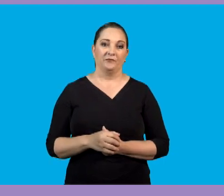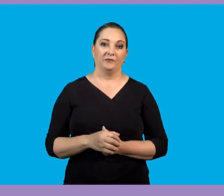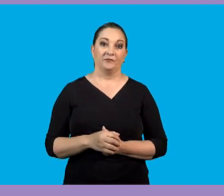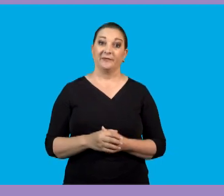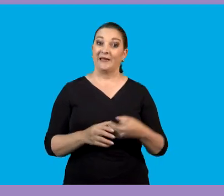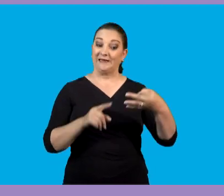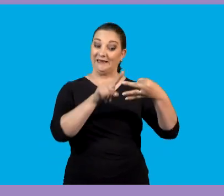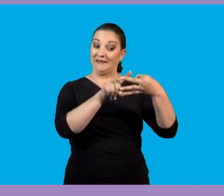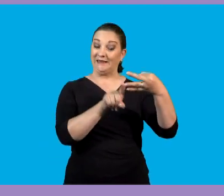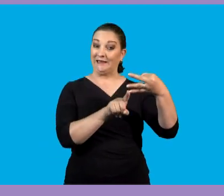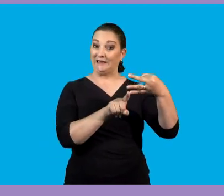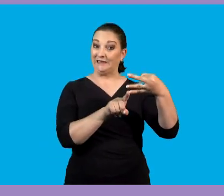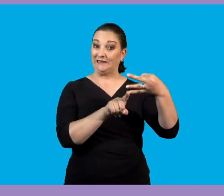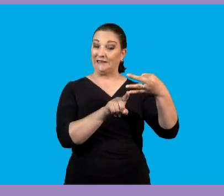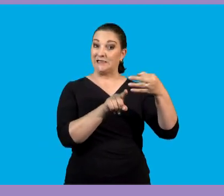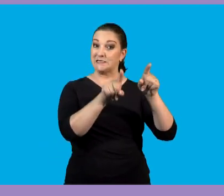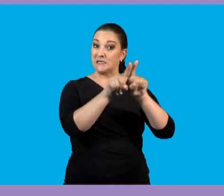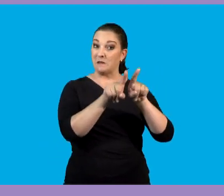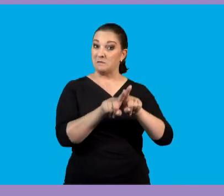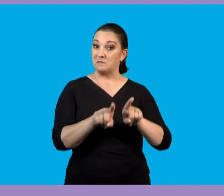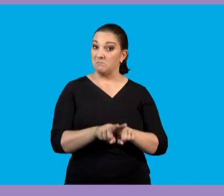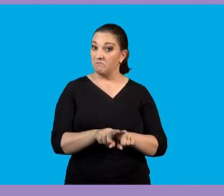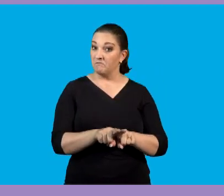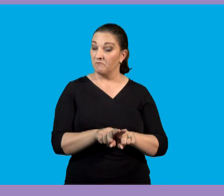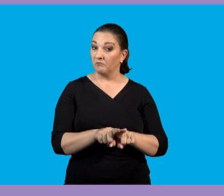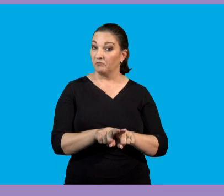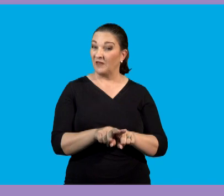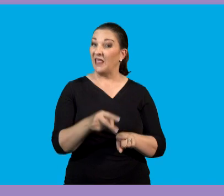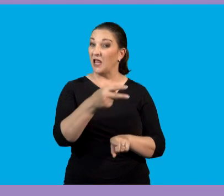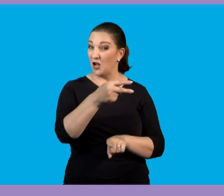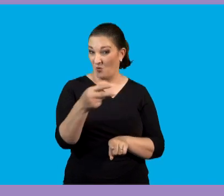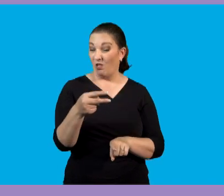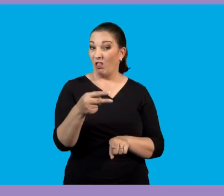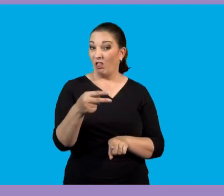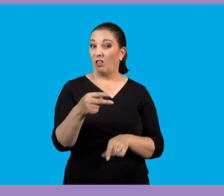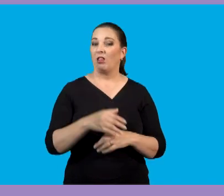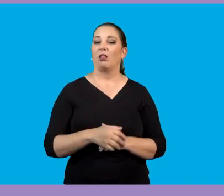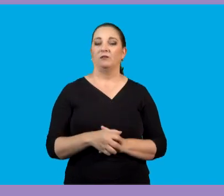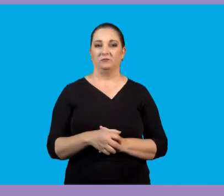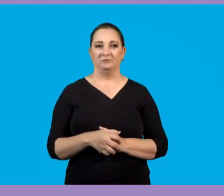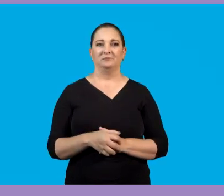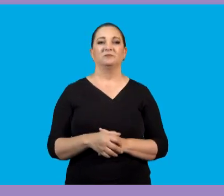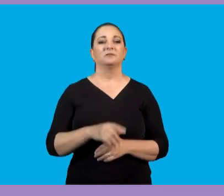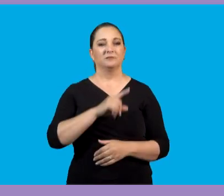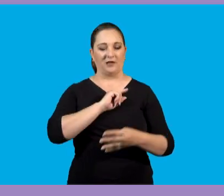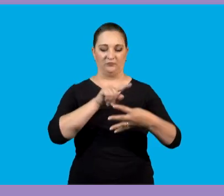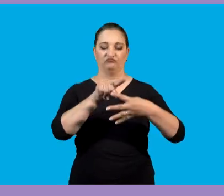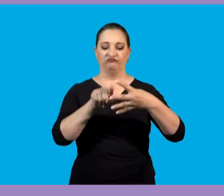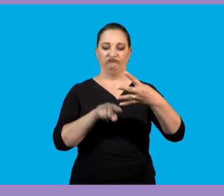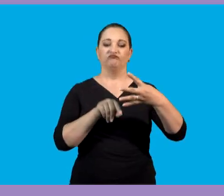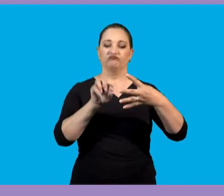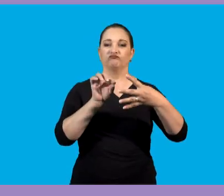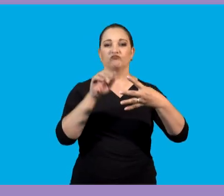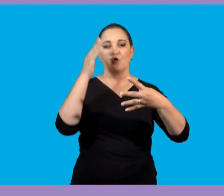So because we have three sides that are equal, or the corresponding sides are equal, then we